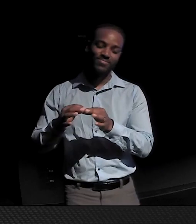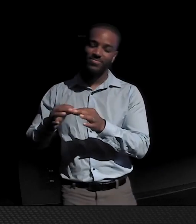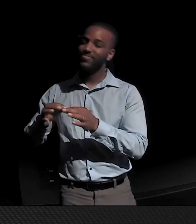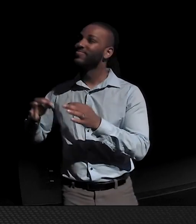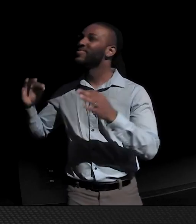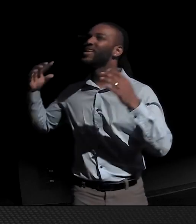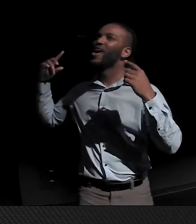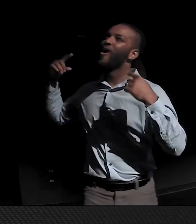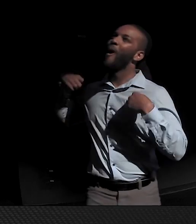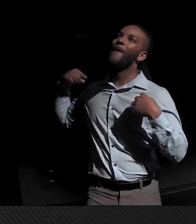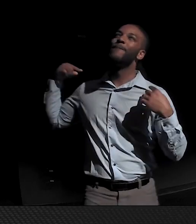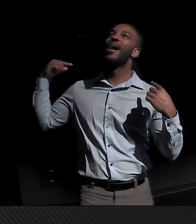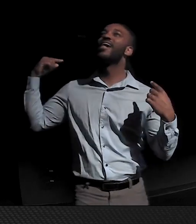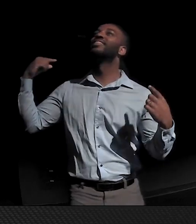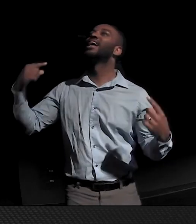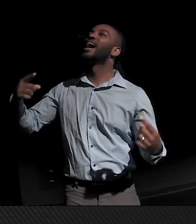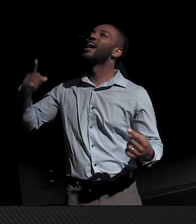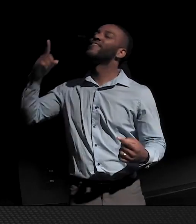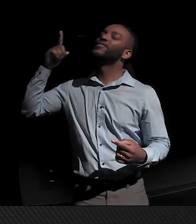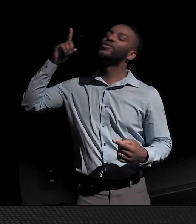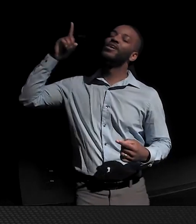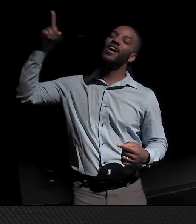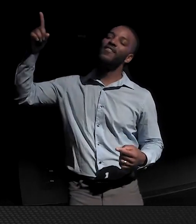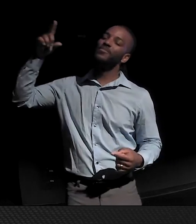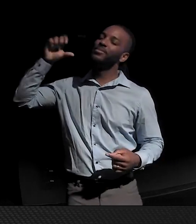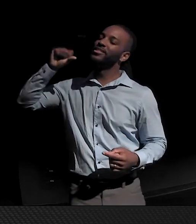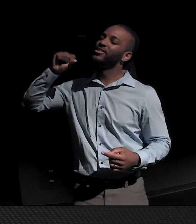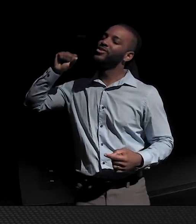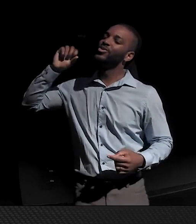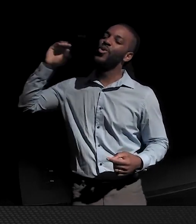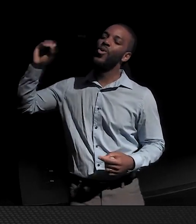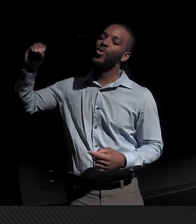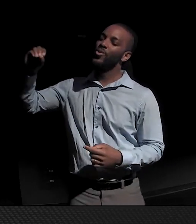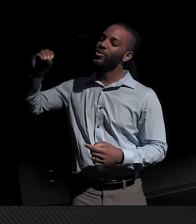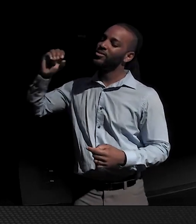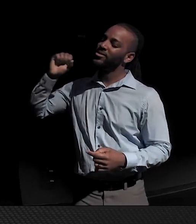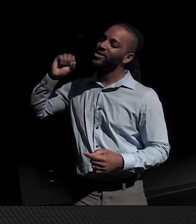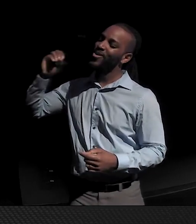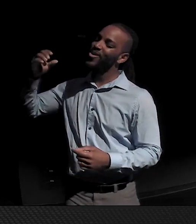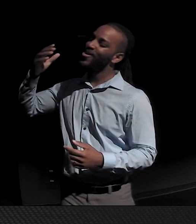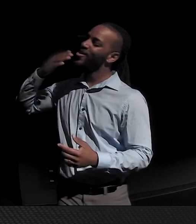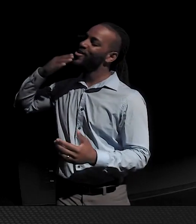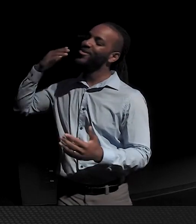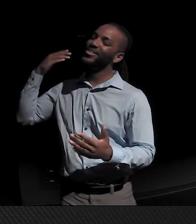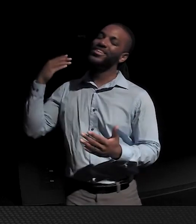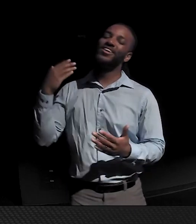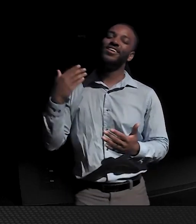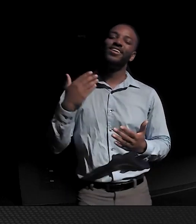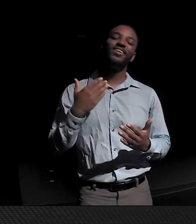and all my life you have been so so